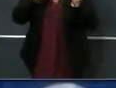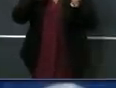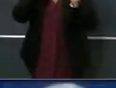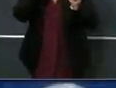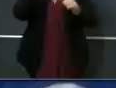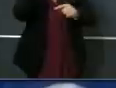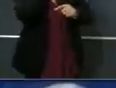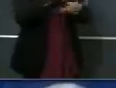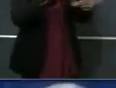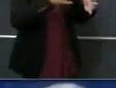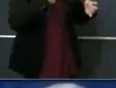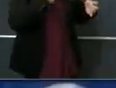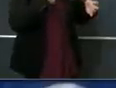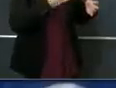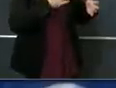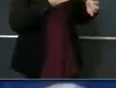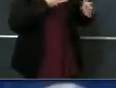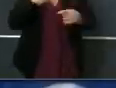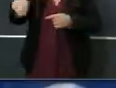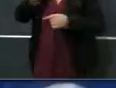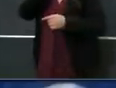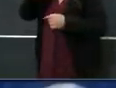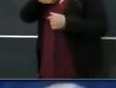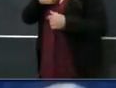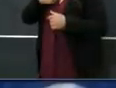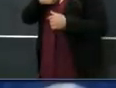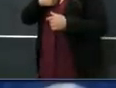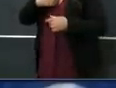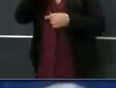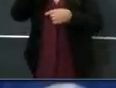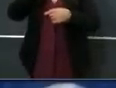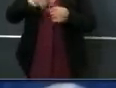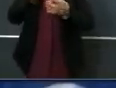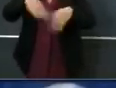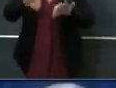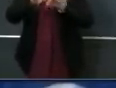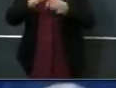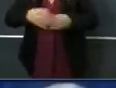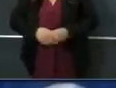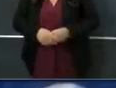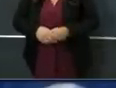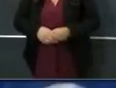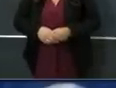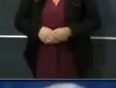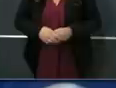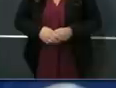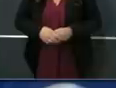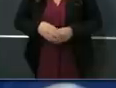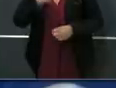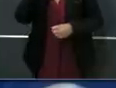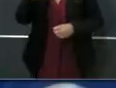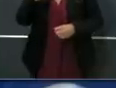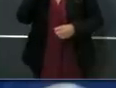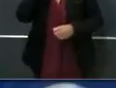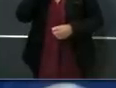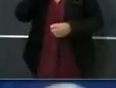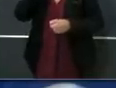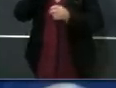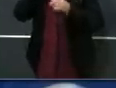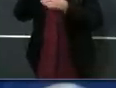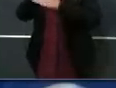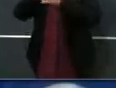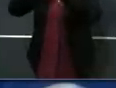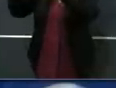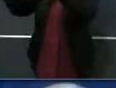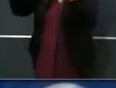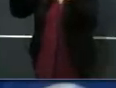weeks now of intensive focus and unprecedented private sector support, but we're going to